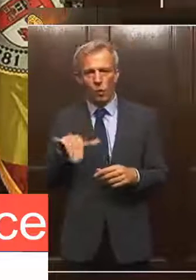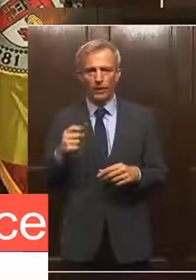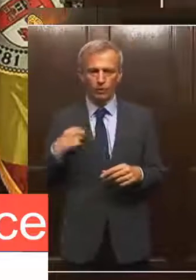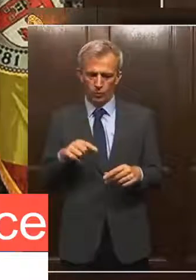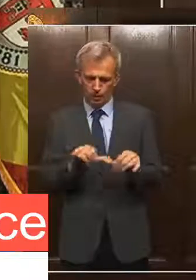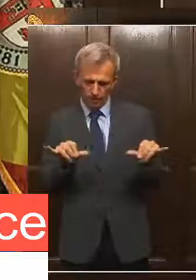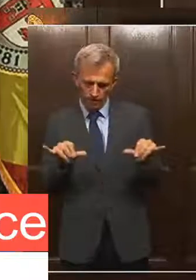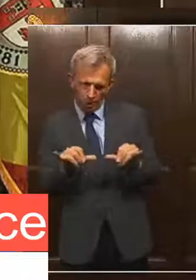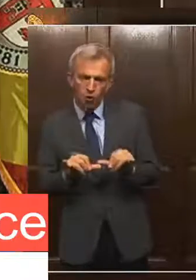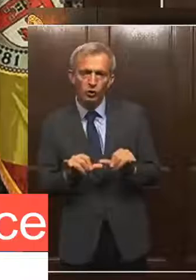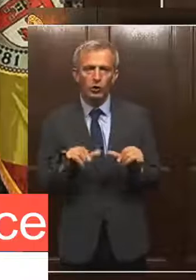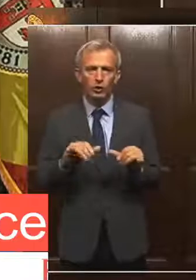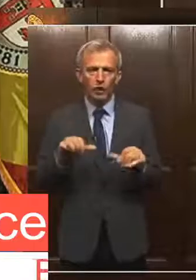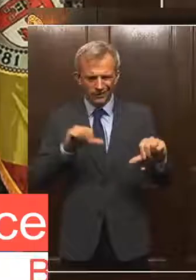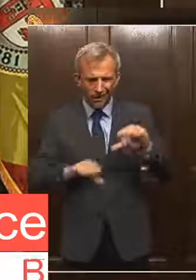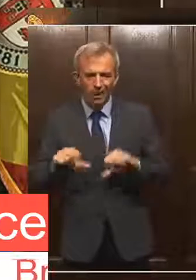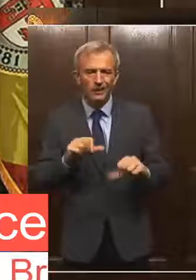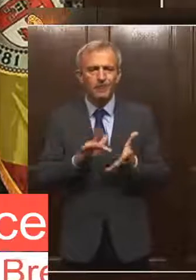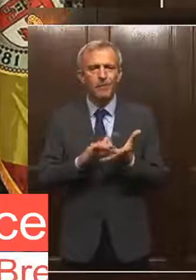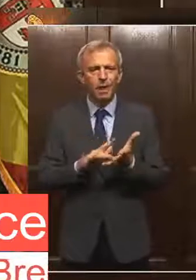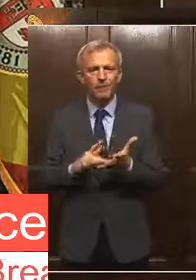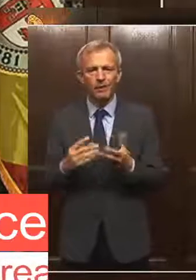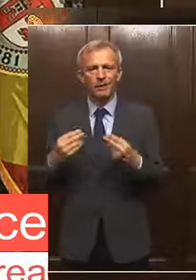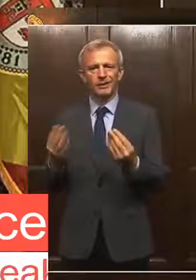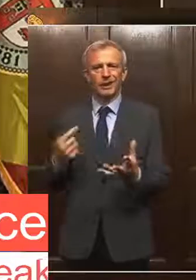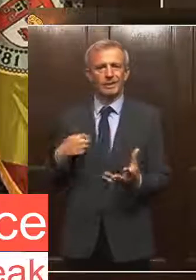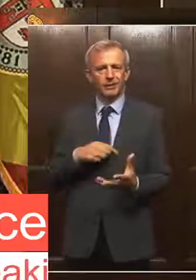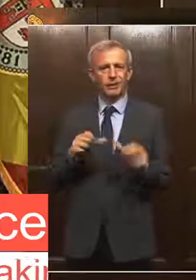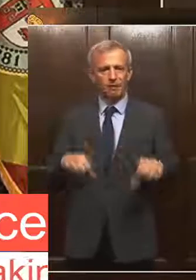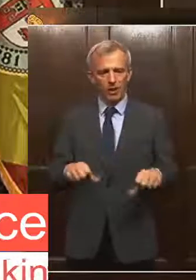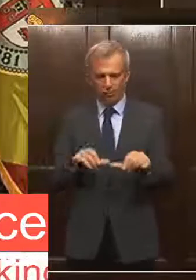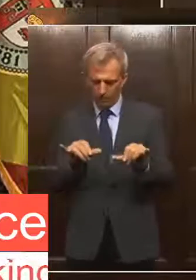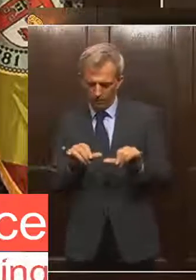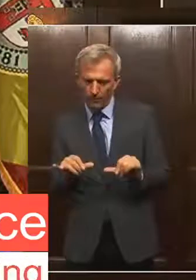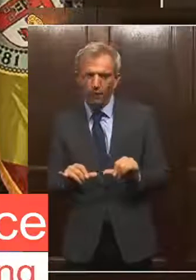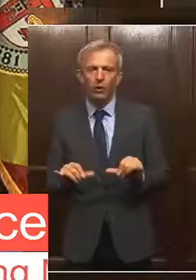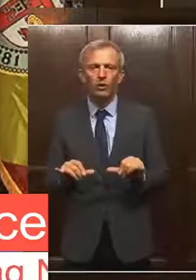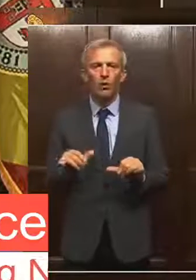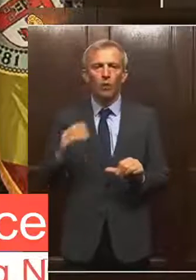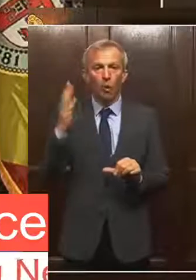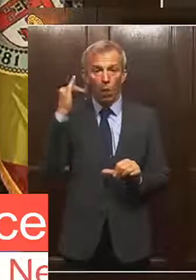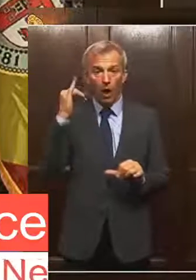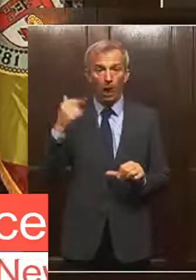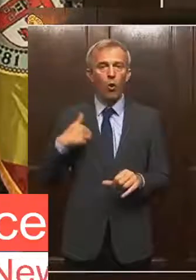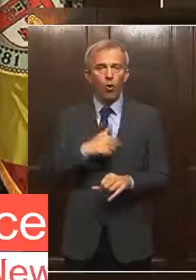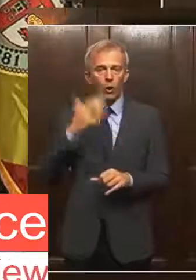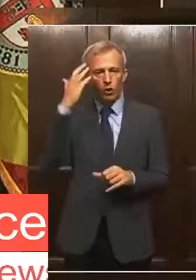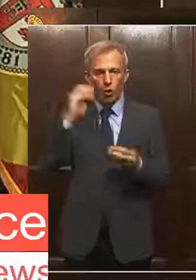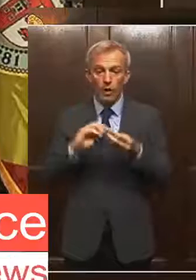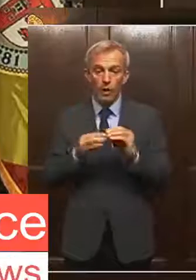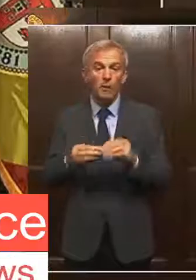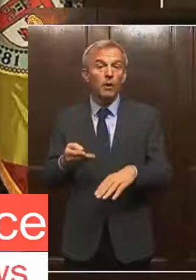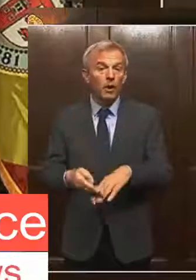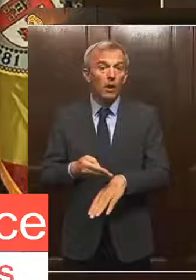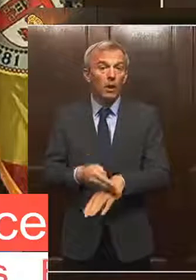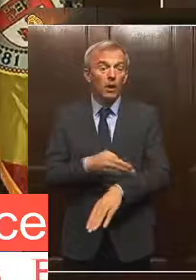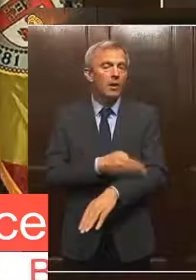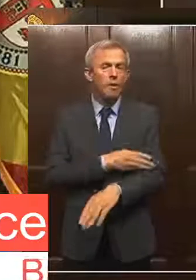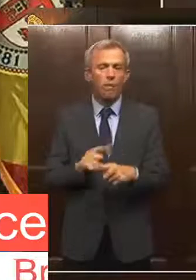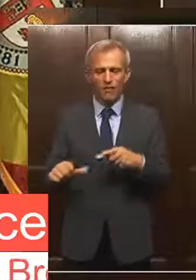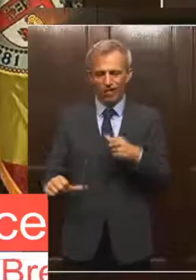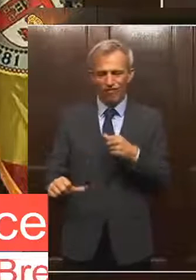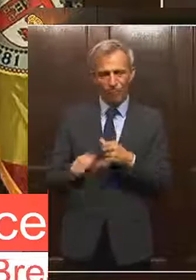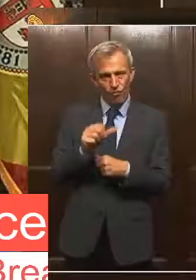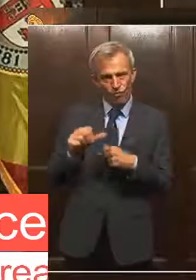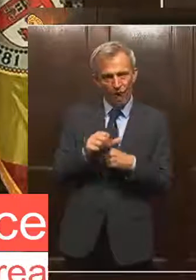science and medicine provides us, because we know that while numbers get better, the threat of this coronavirus is as